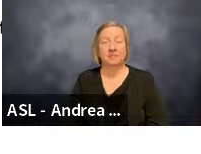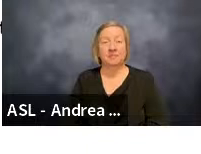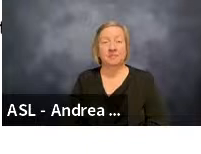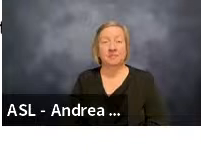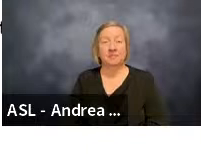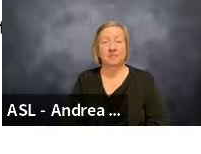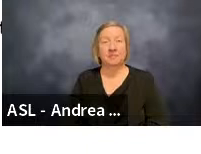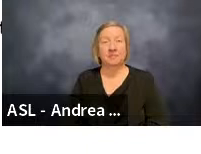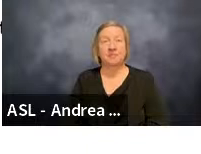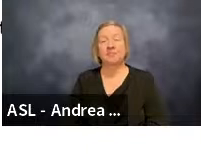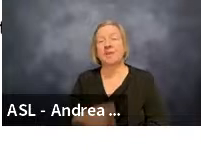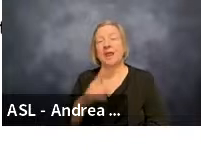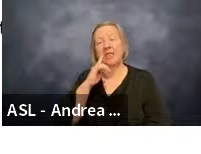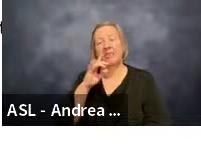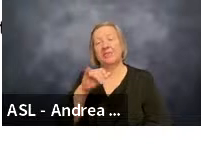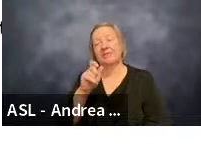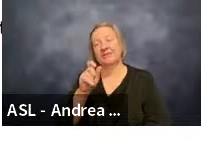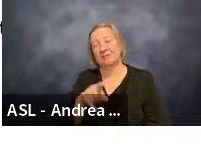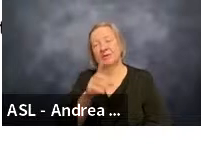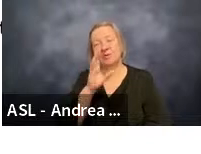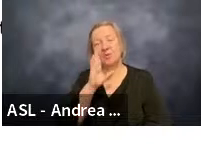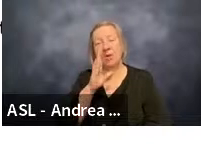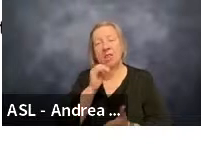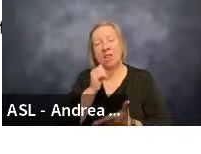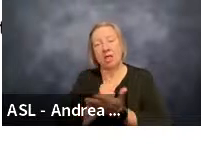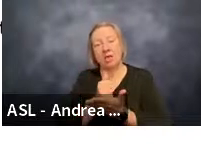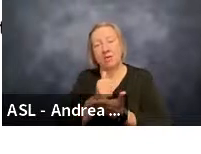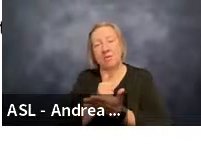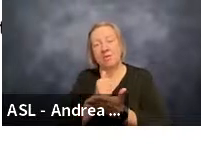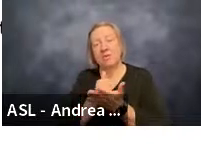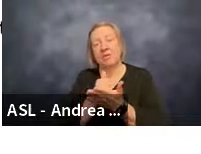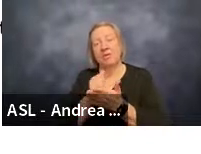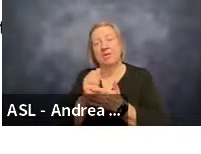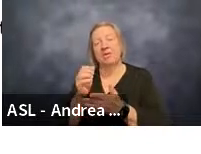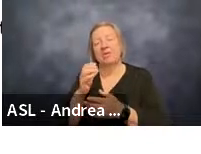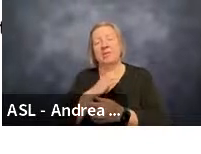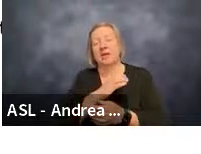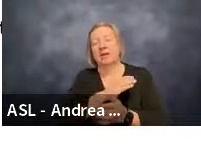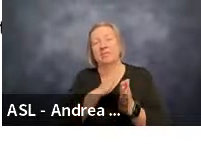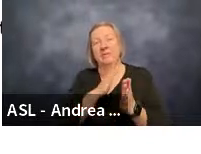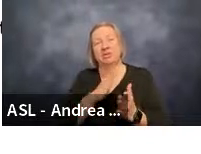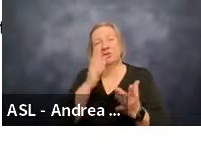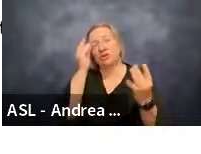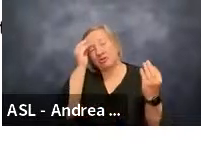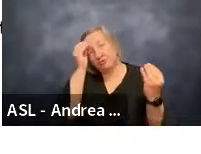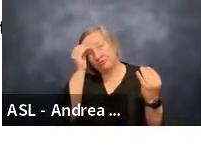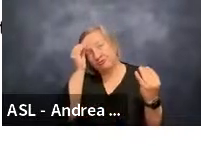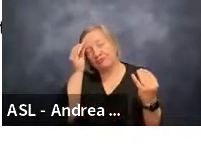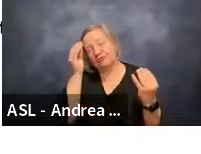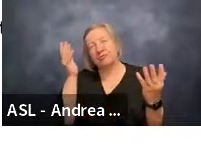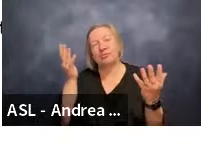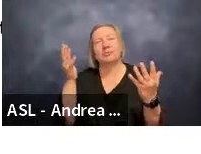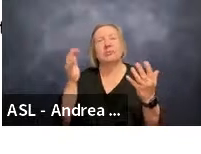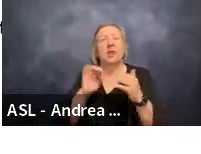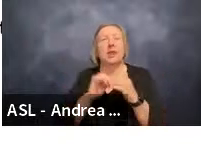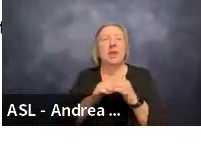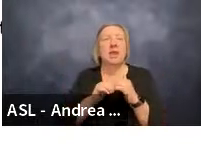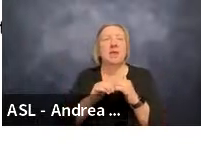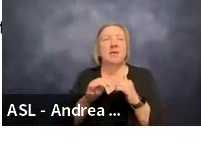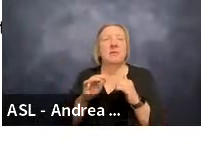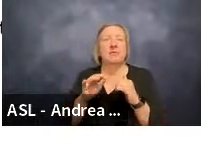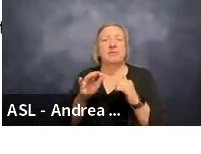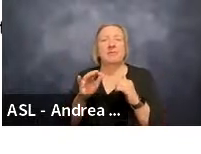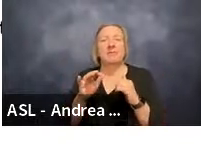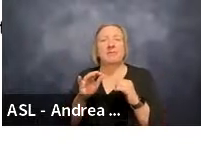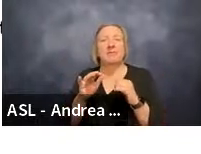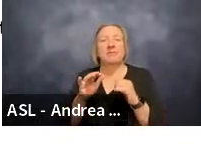I think this question will be both informative for our commissioners as they think about kind of the effects of